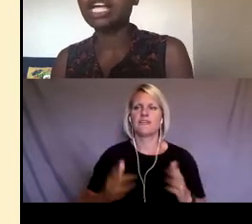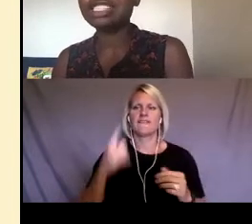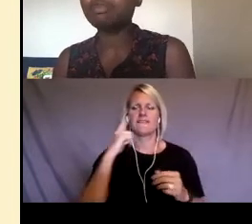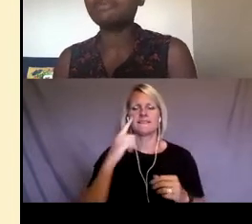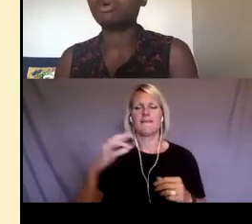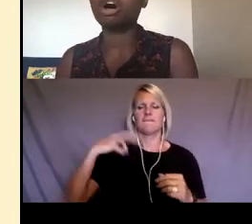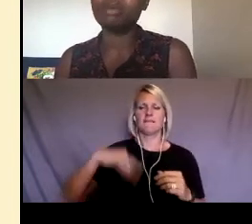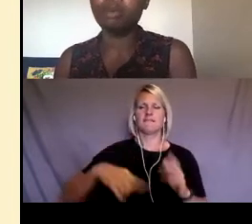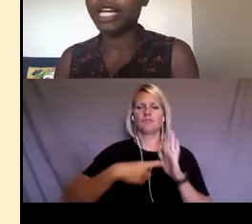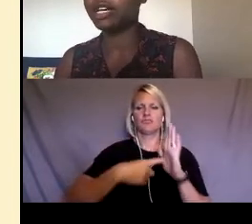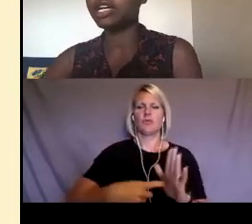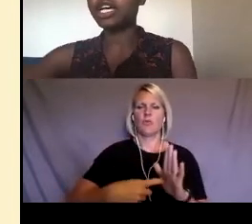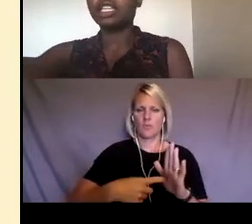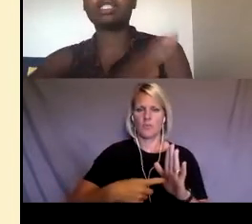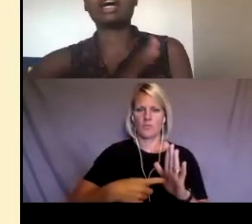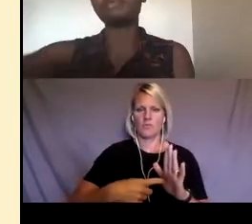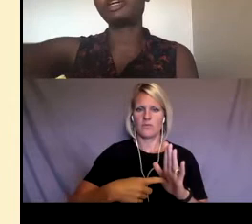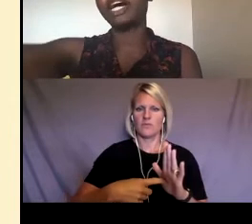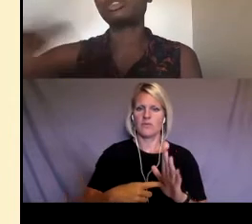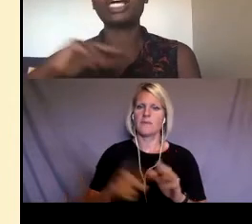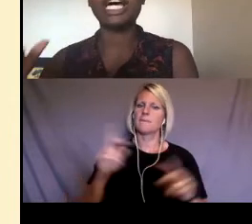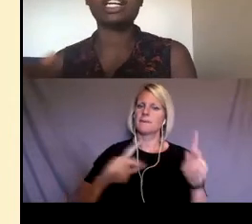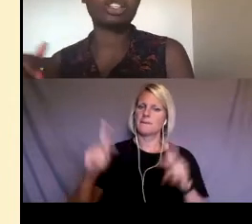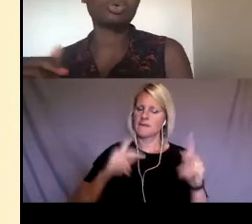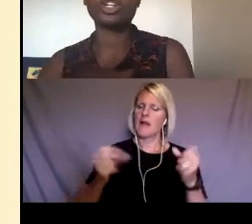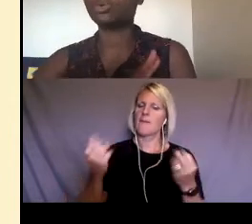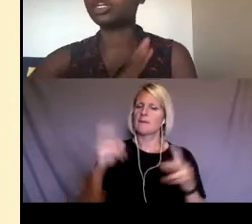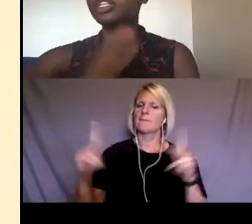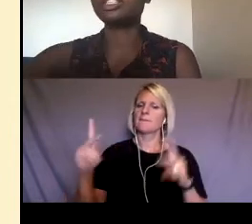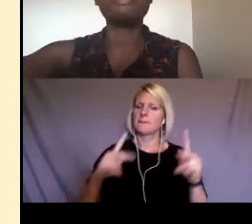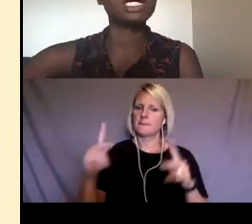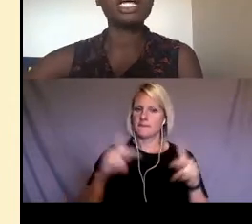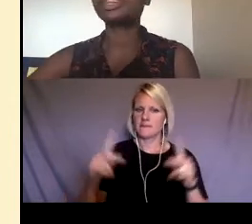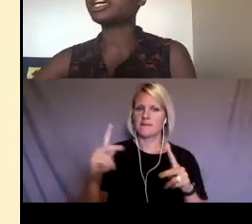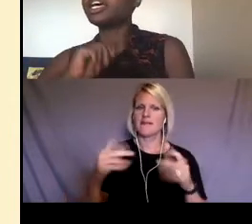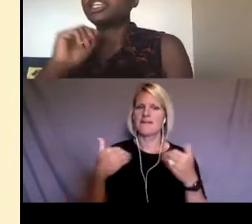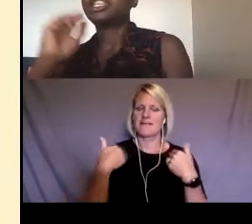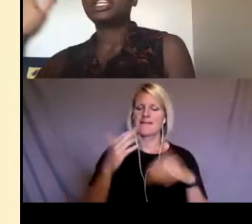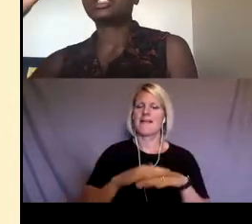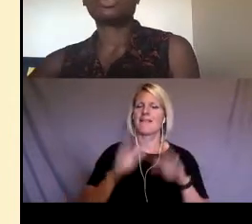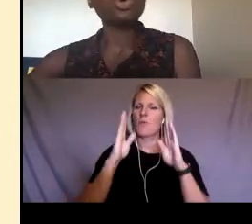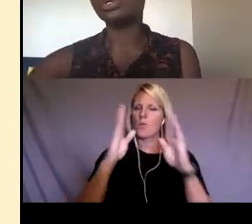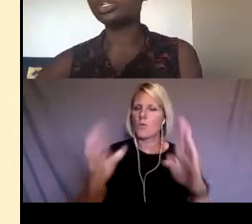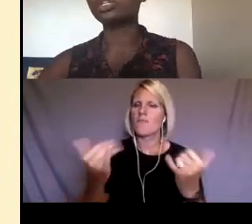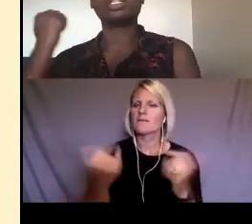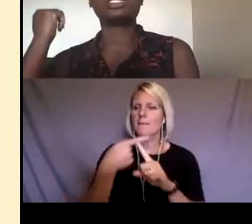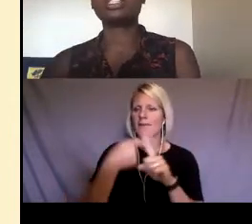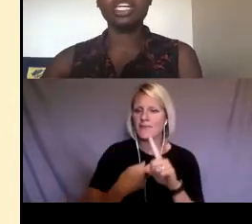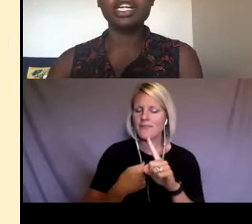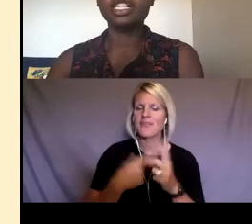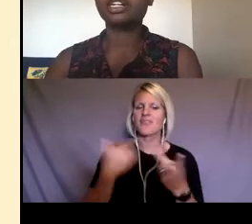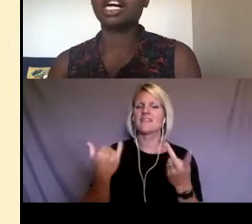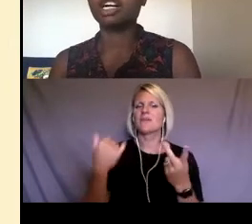hey, lots of people are biking. This is how many bikes we had on the corridor this month, this quarter,